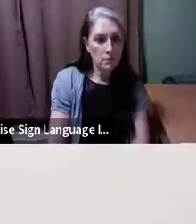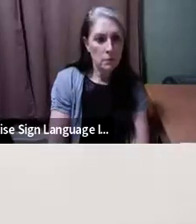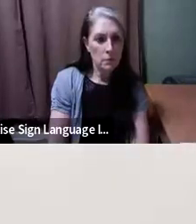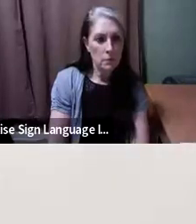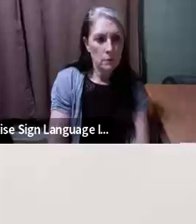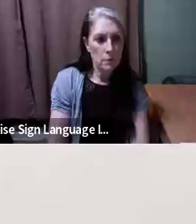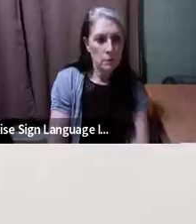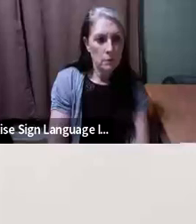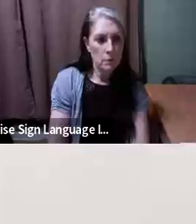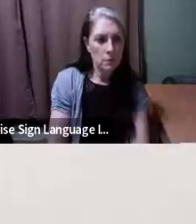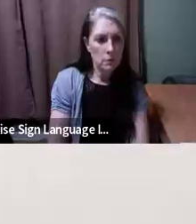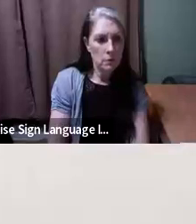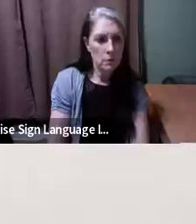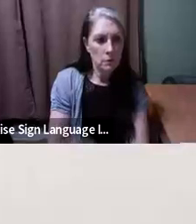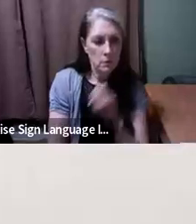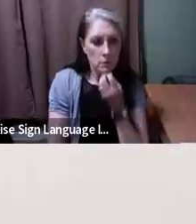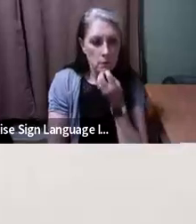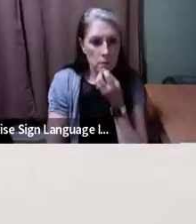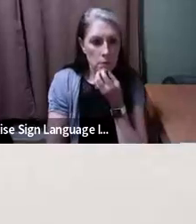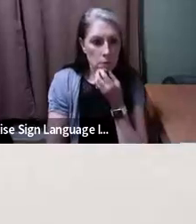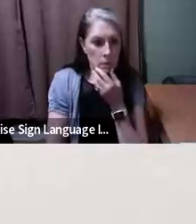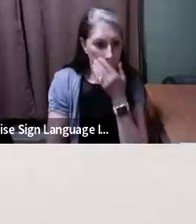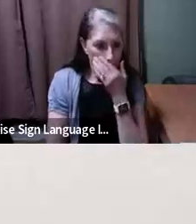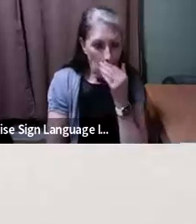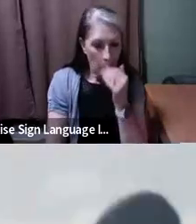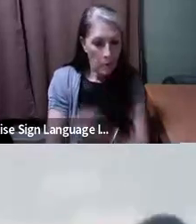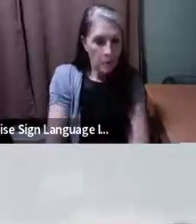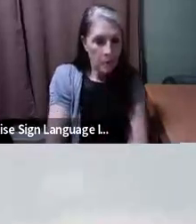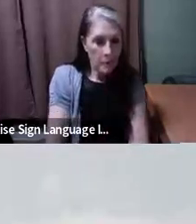swooping, and then up into a big jump, extended legs and arms.